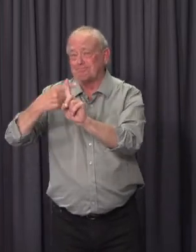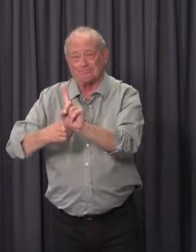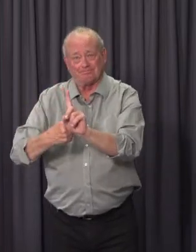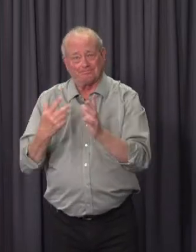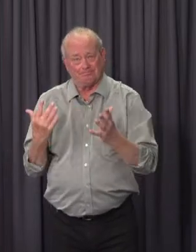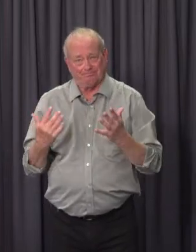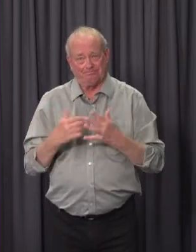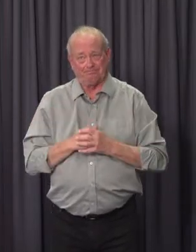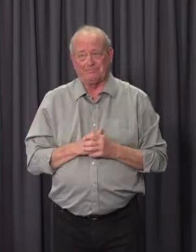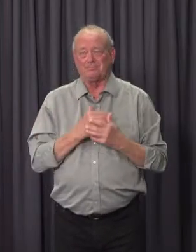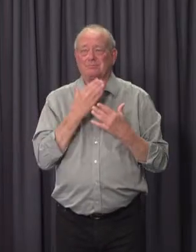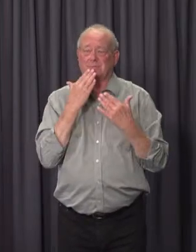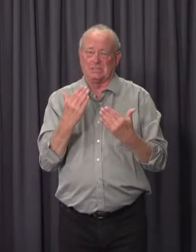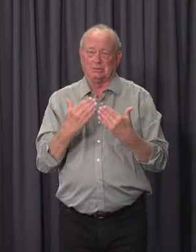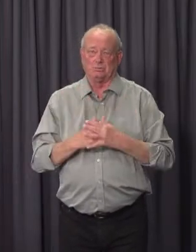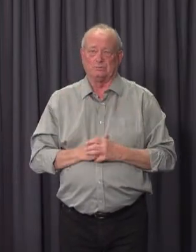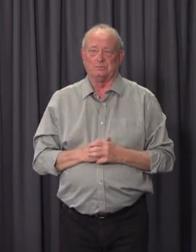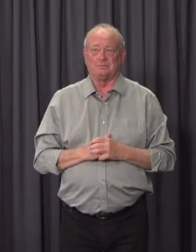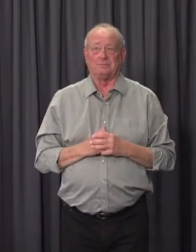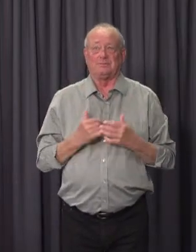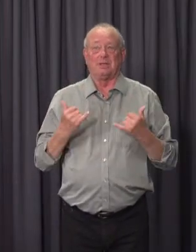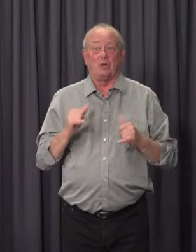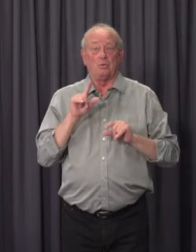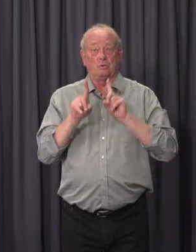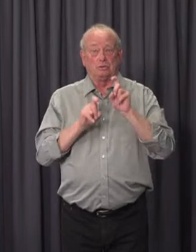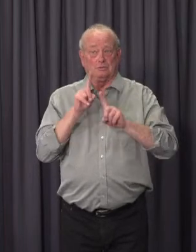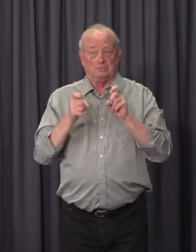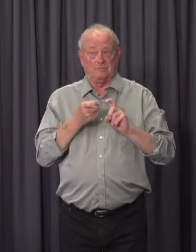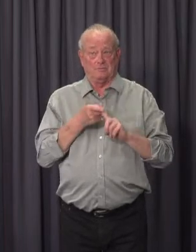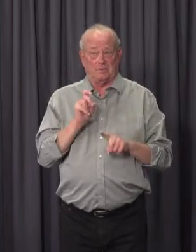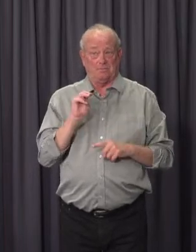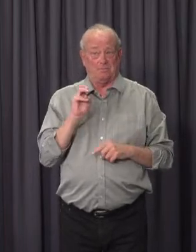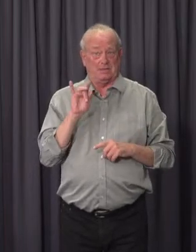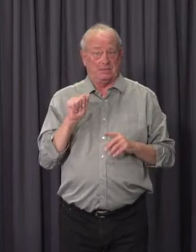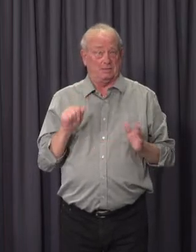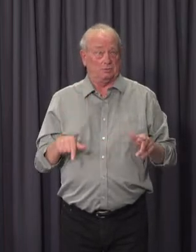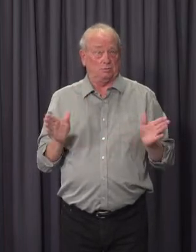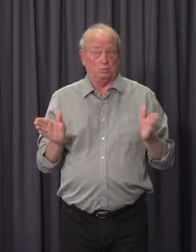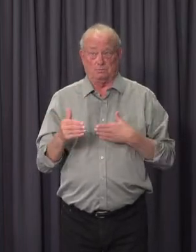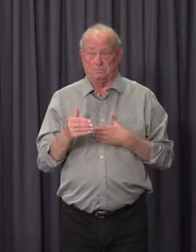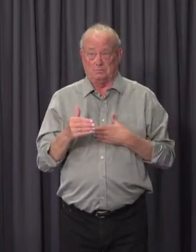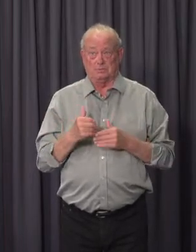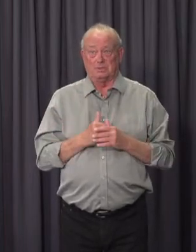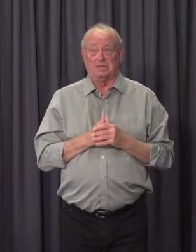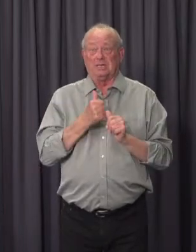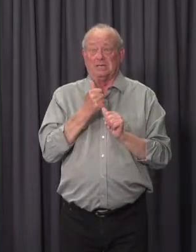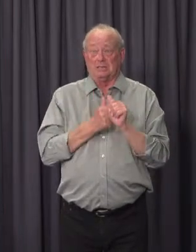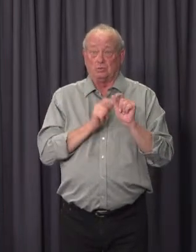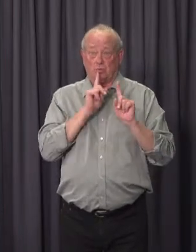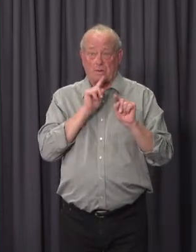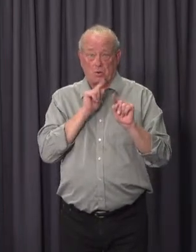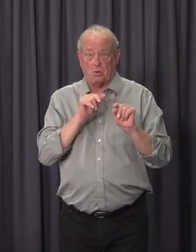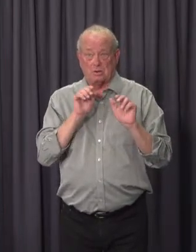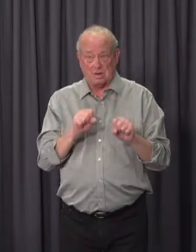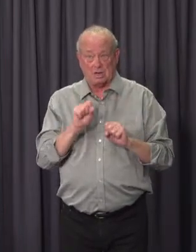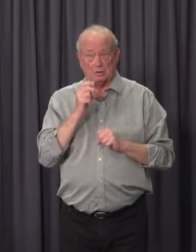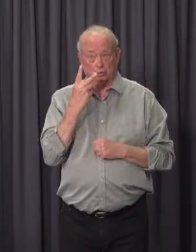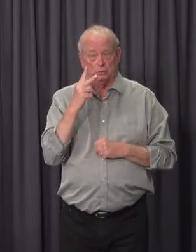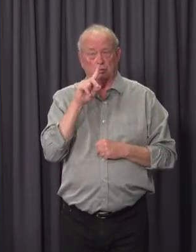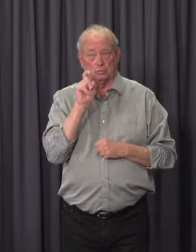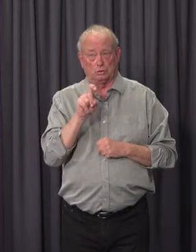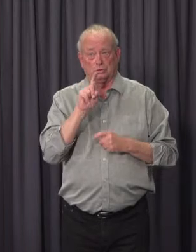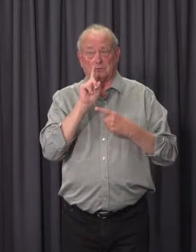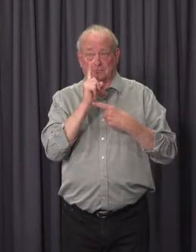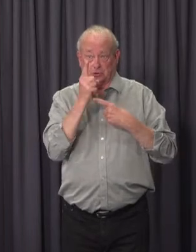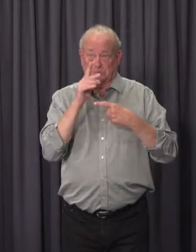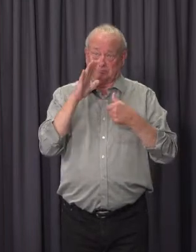and outlet. Each reporter will have one question and one follow-up. Are there any questions from reporters in the room?